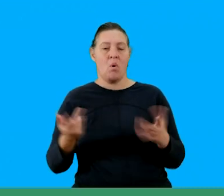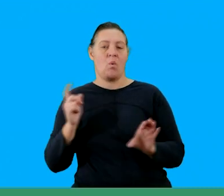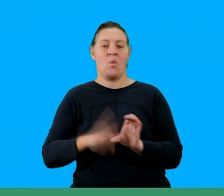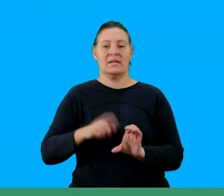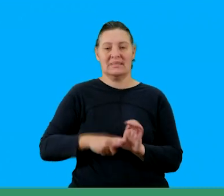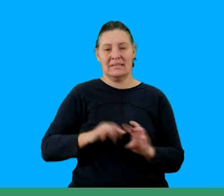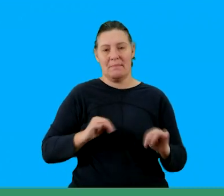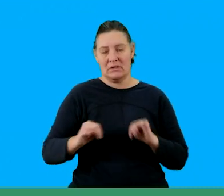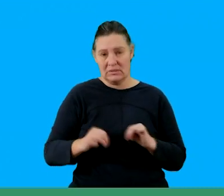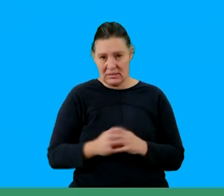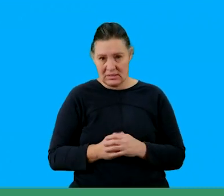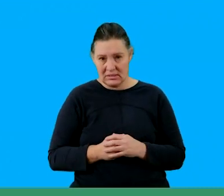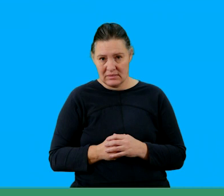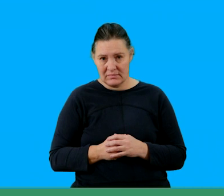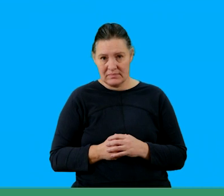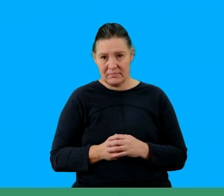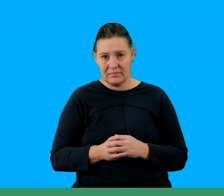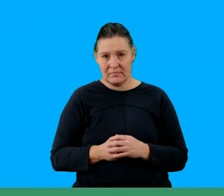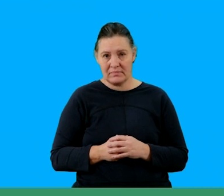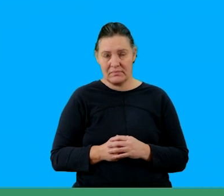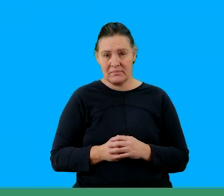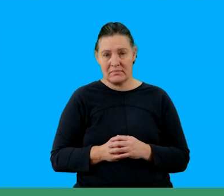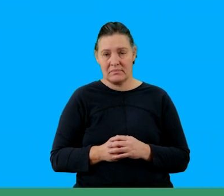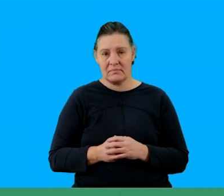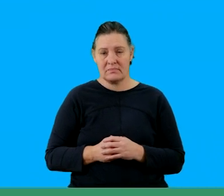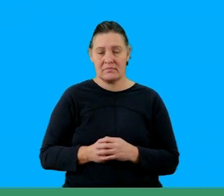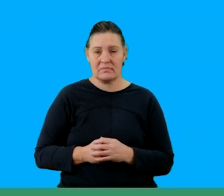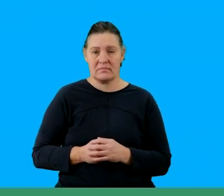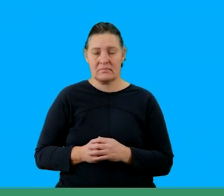now quality management.